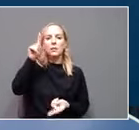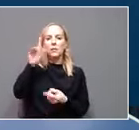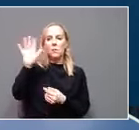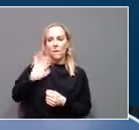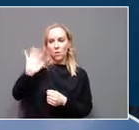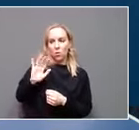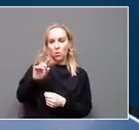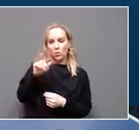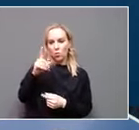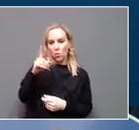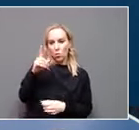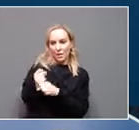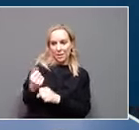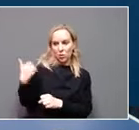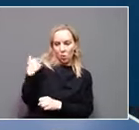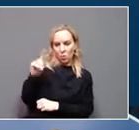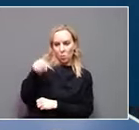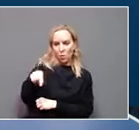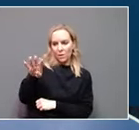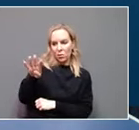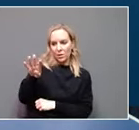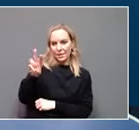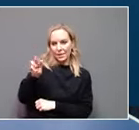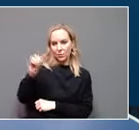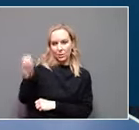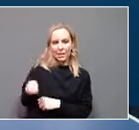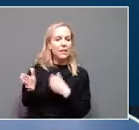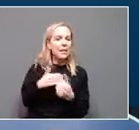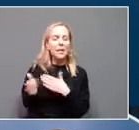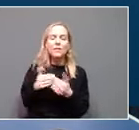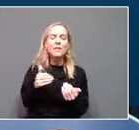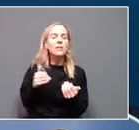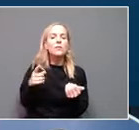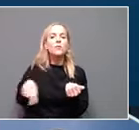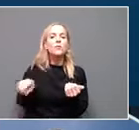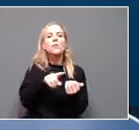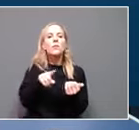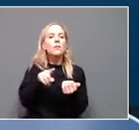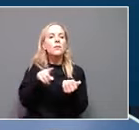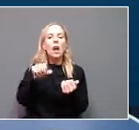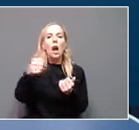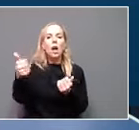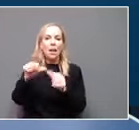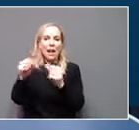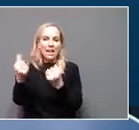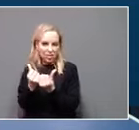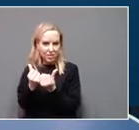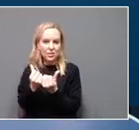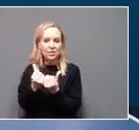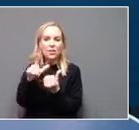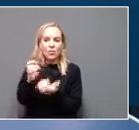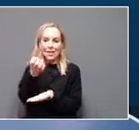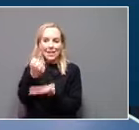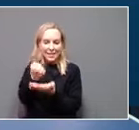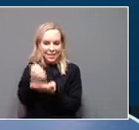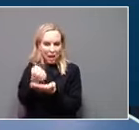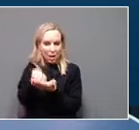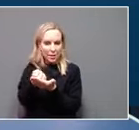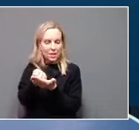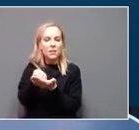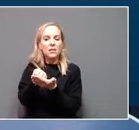year ago, even with bond rating agencies now moving their economic outlook